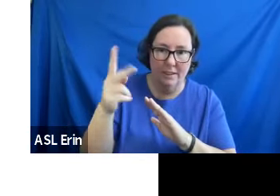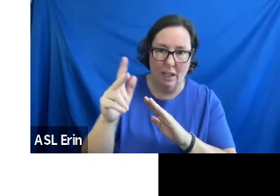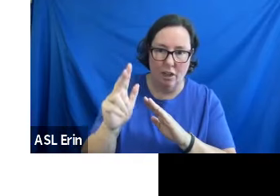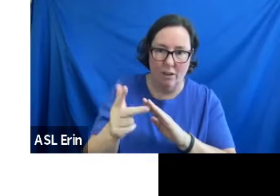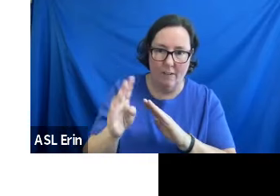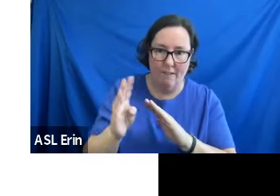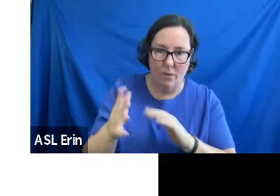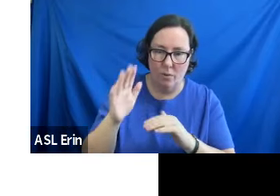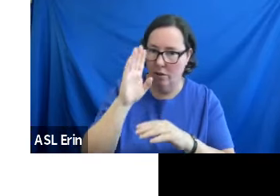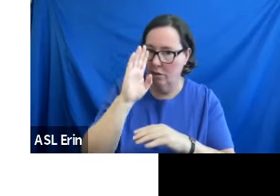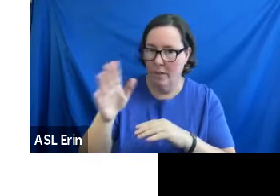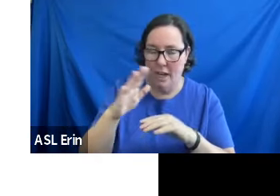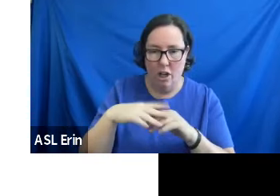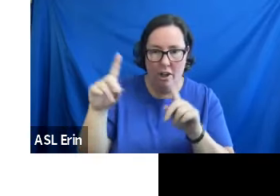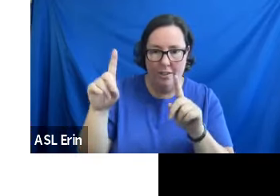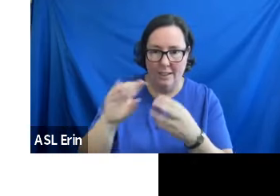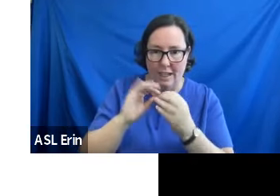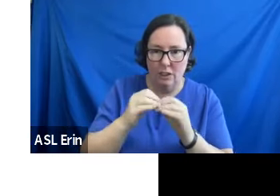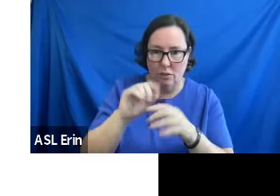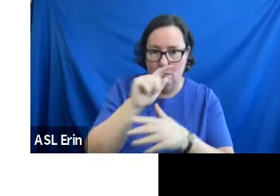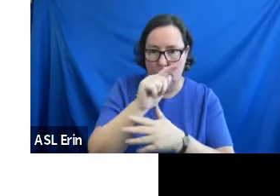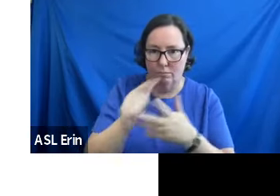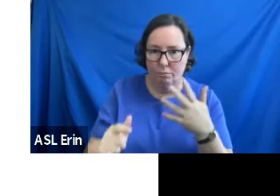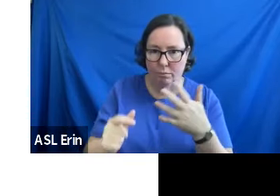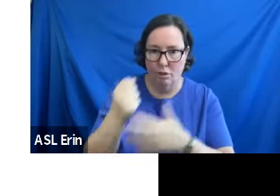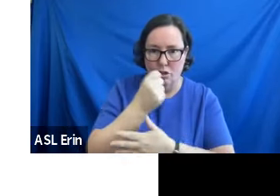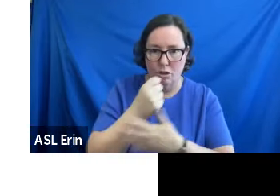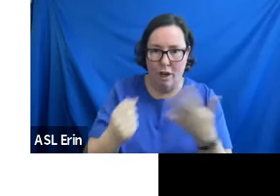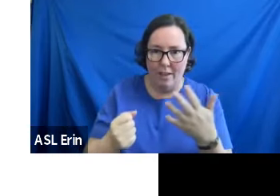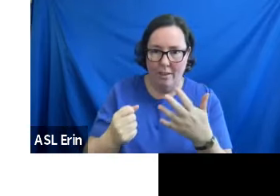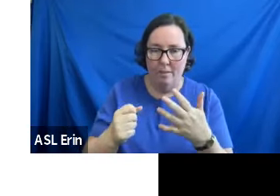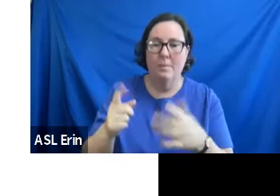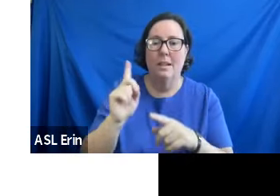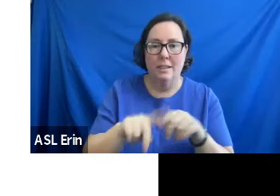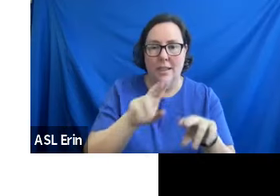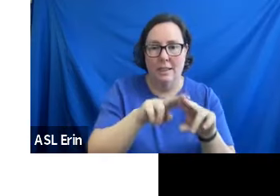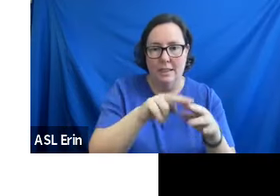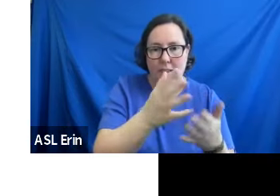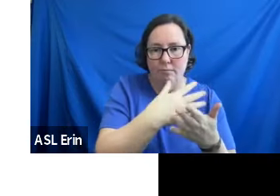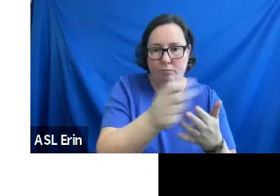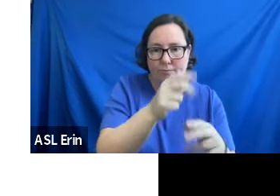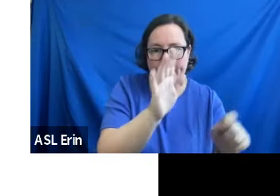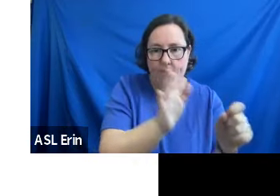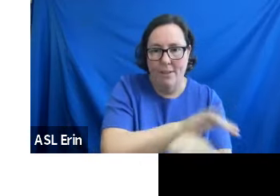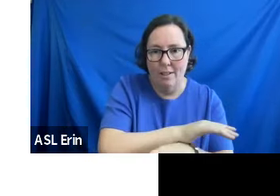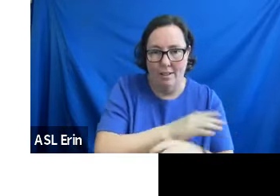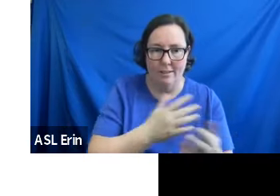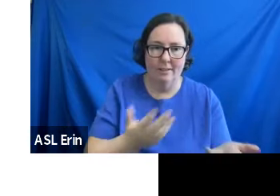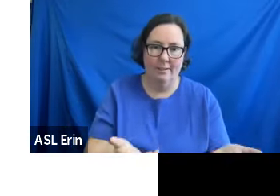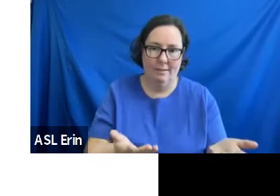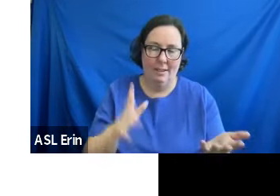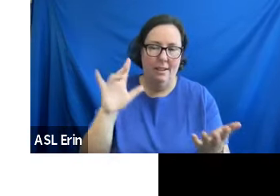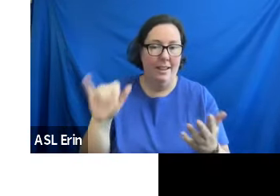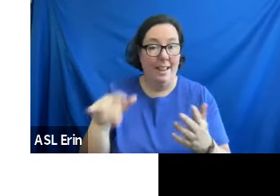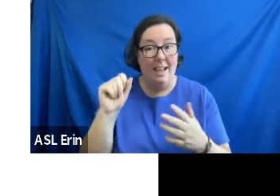third straight down by test score until you run out of spaces in the situation you're